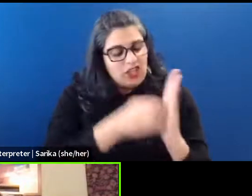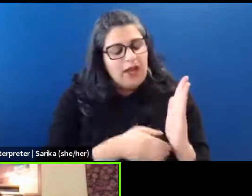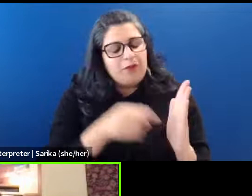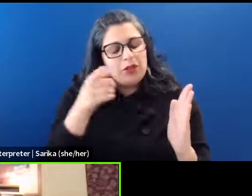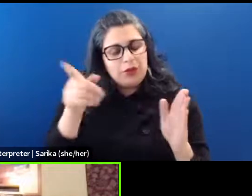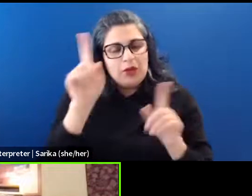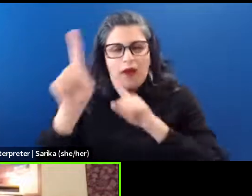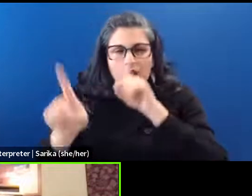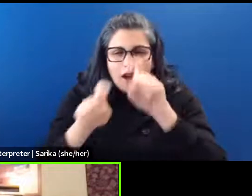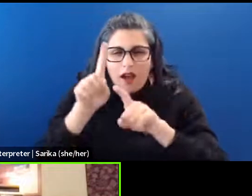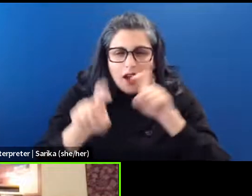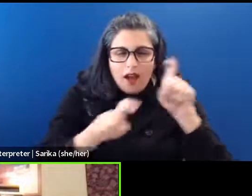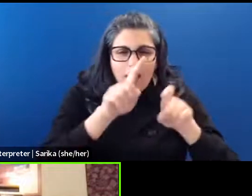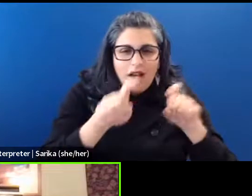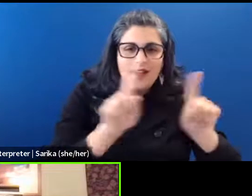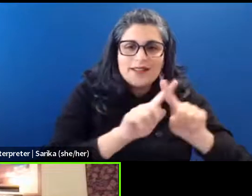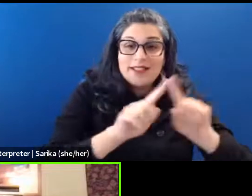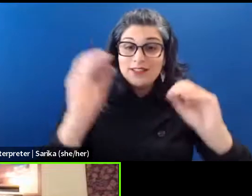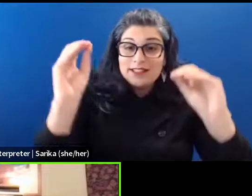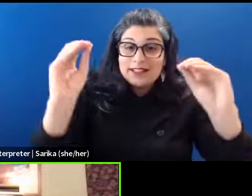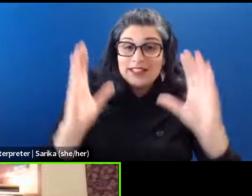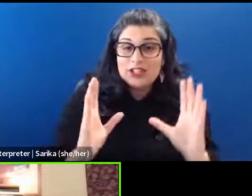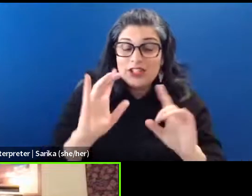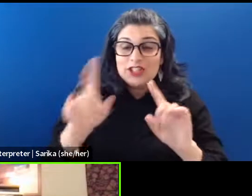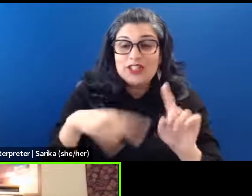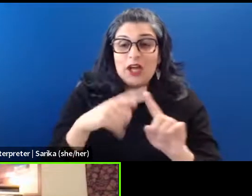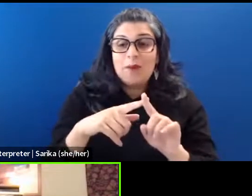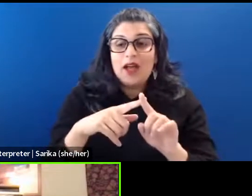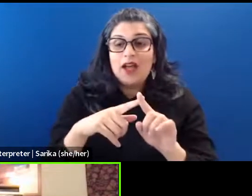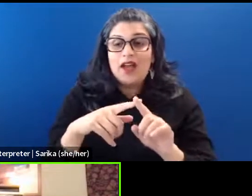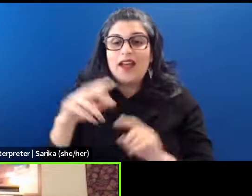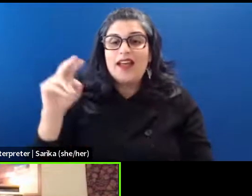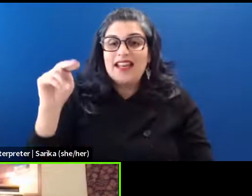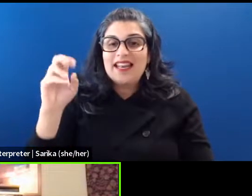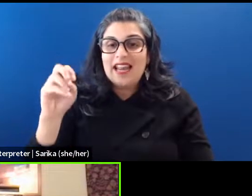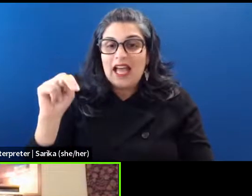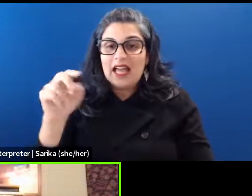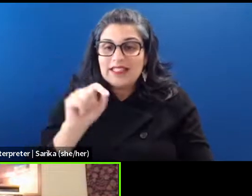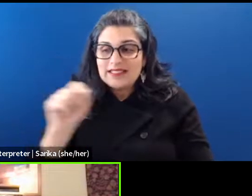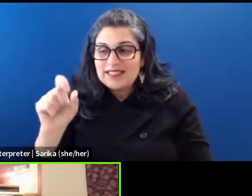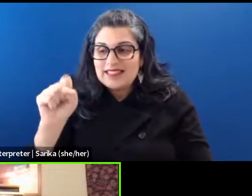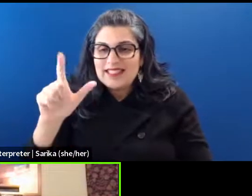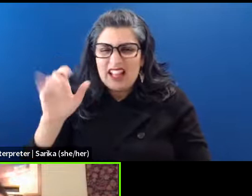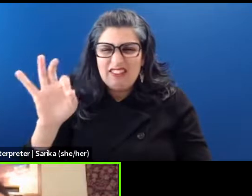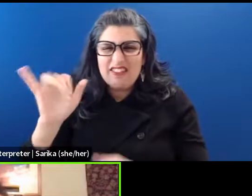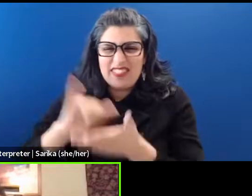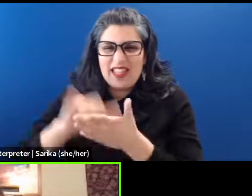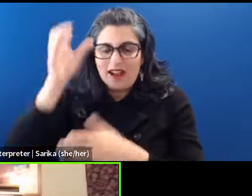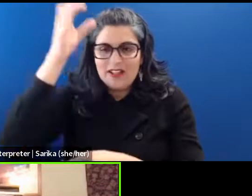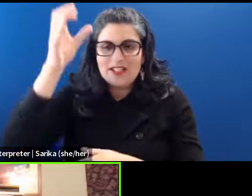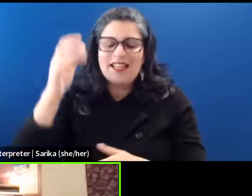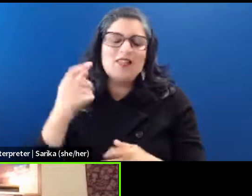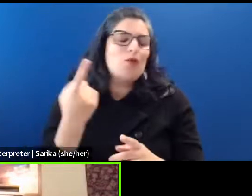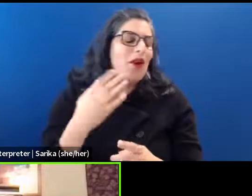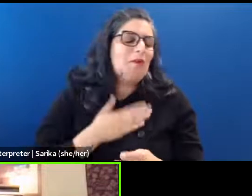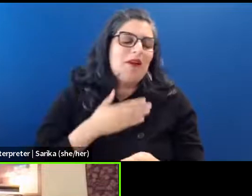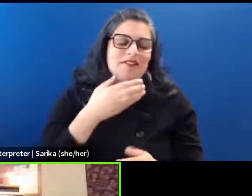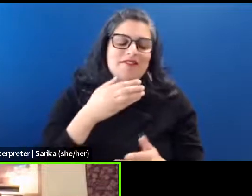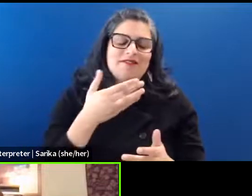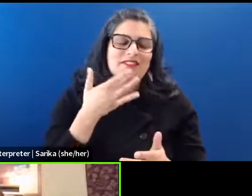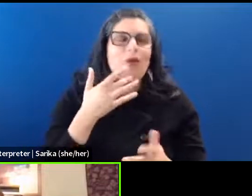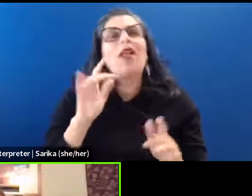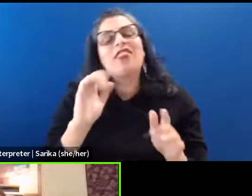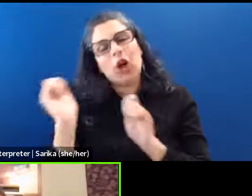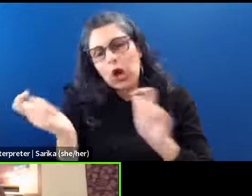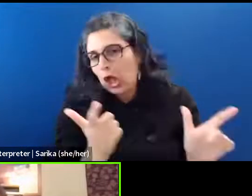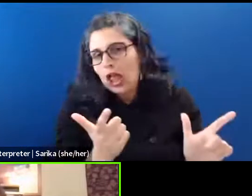interview all these different teachers about the concept of non-self was, it's one of my favorites. I mean, all of the chapters are my